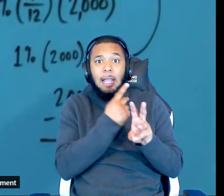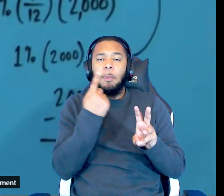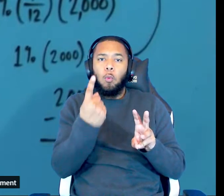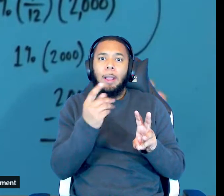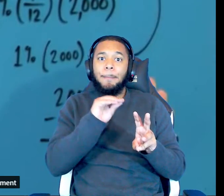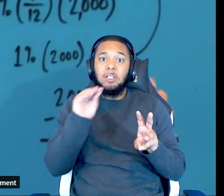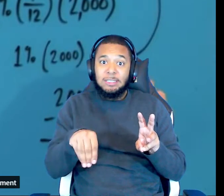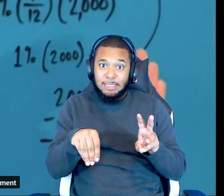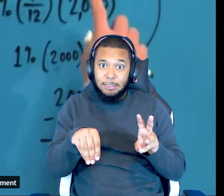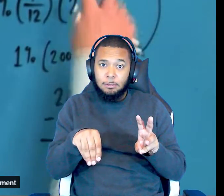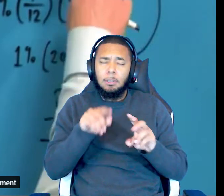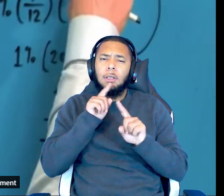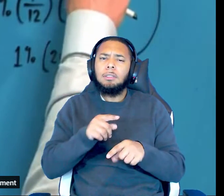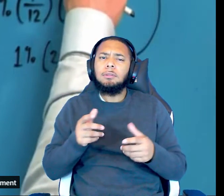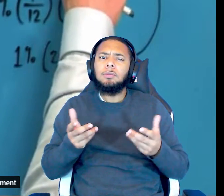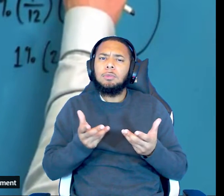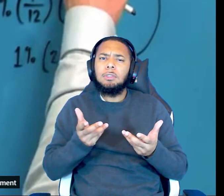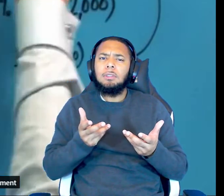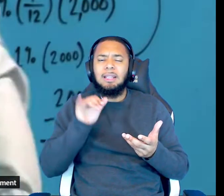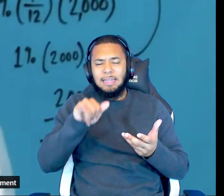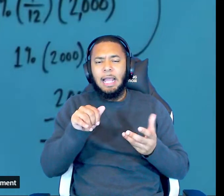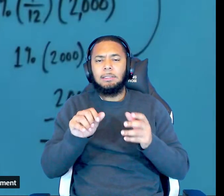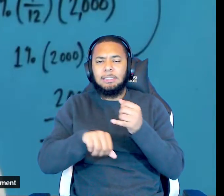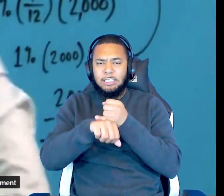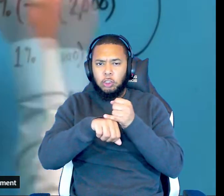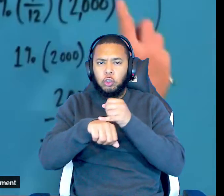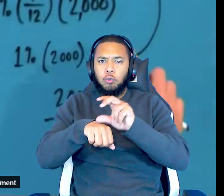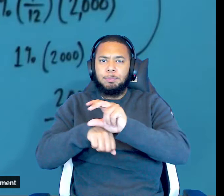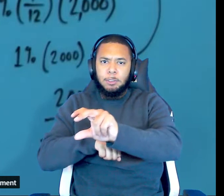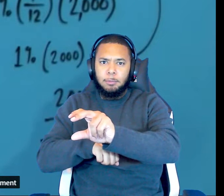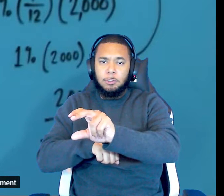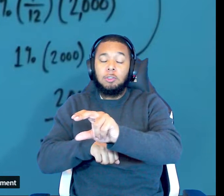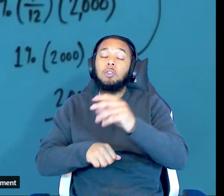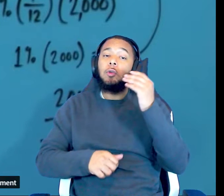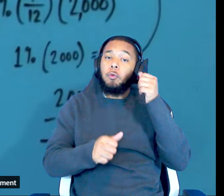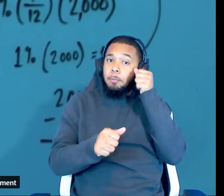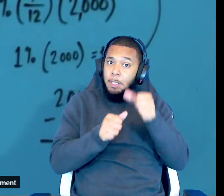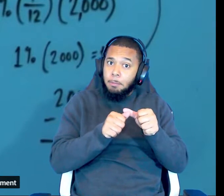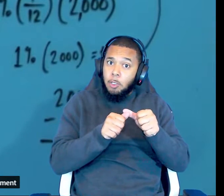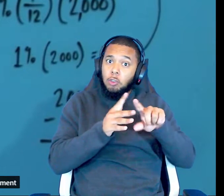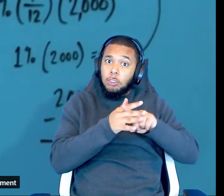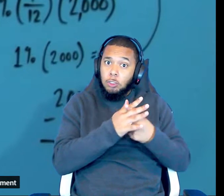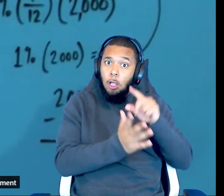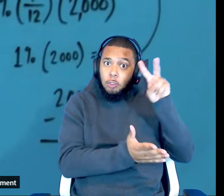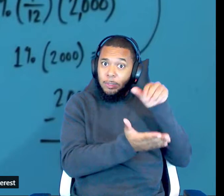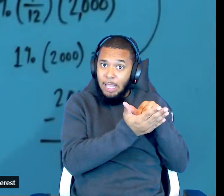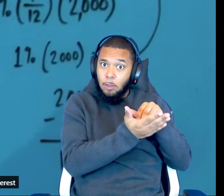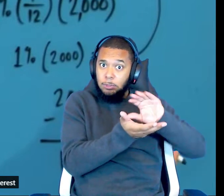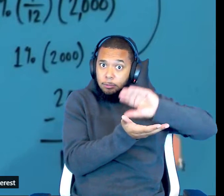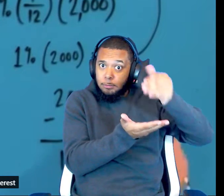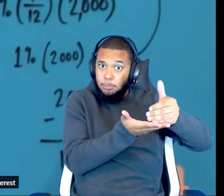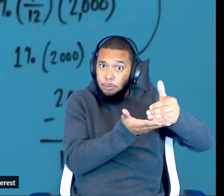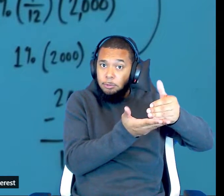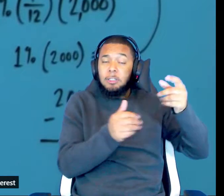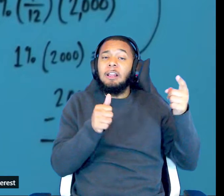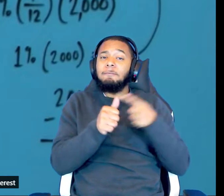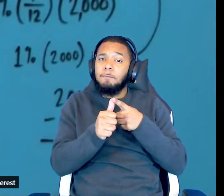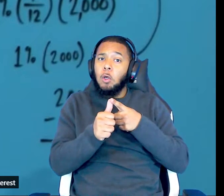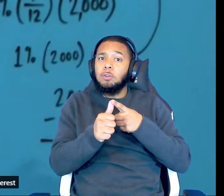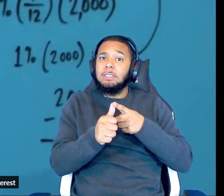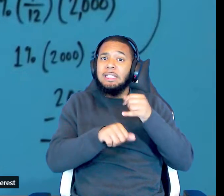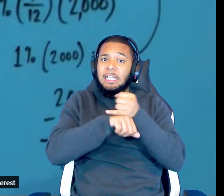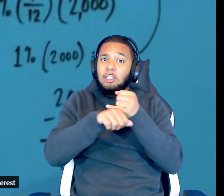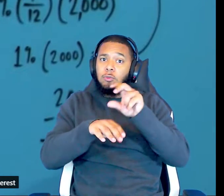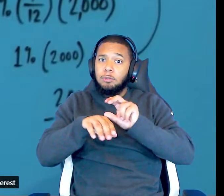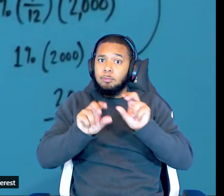So we know that we started off in interest on $2,000. Our first interest payment was $20, and then it went